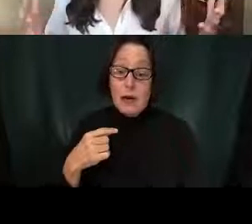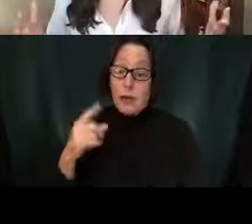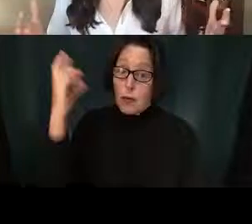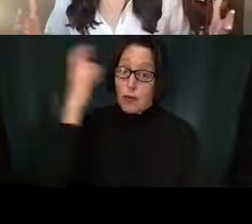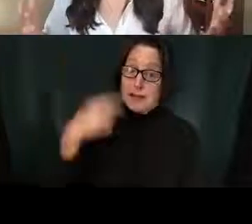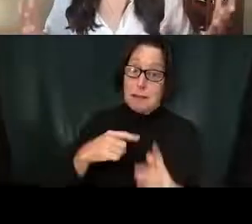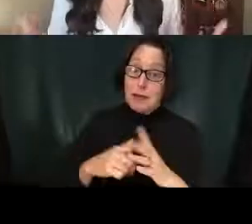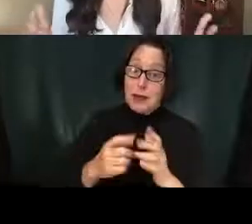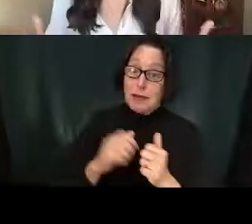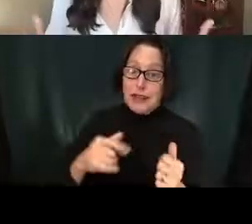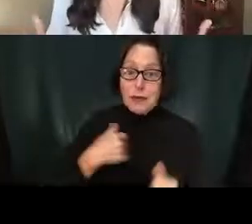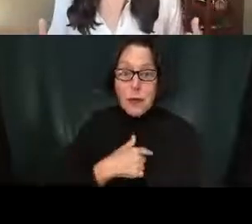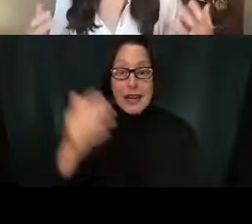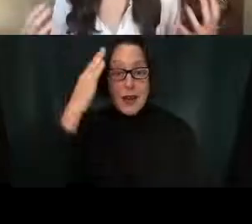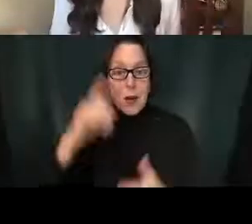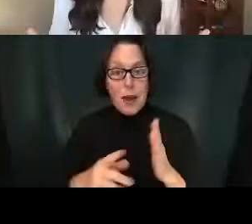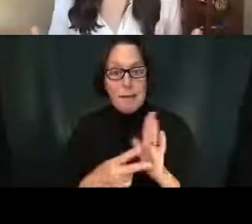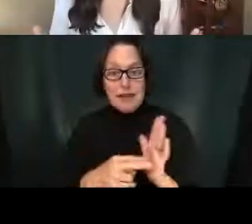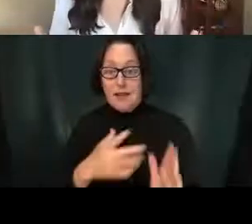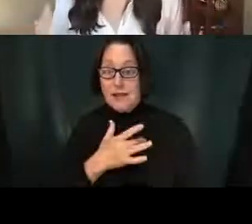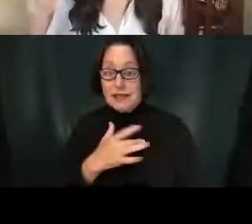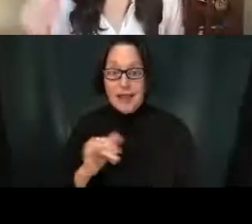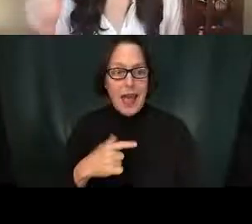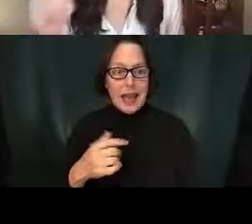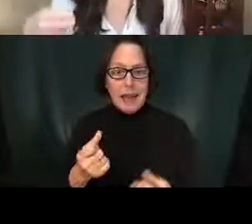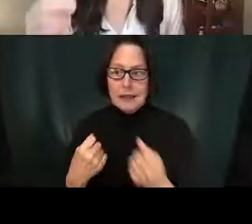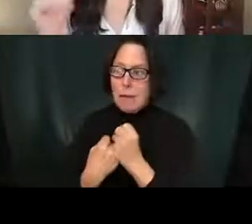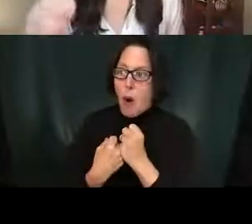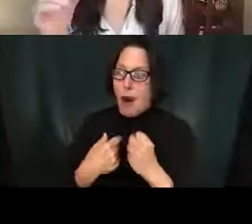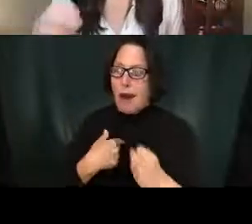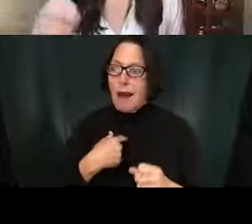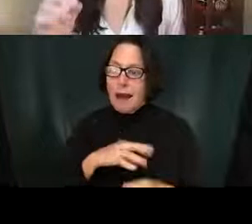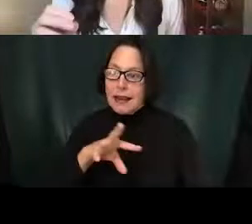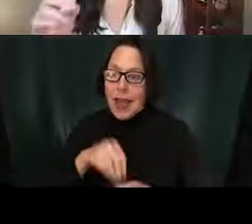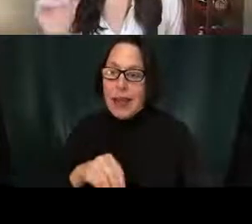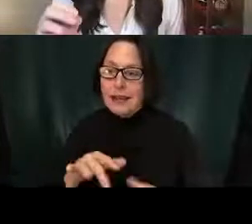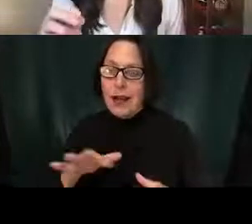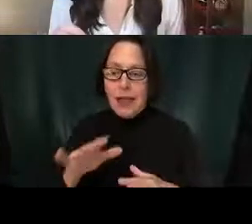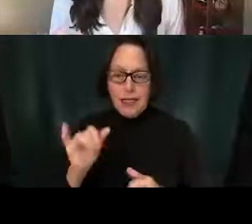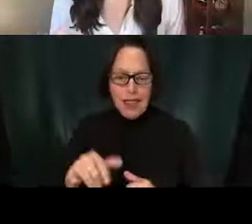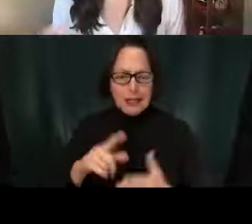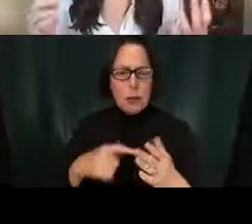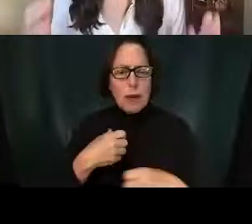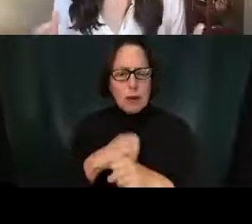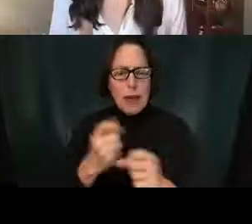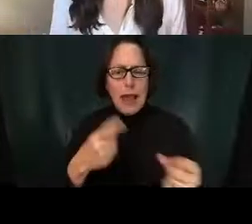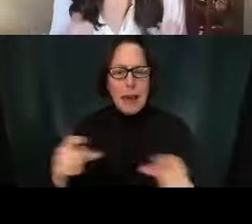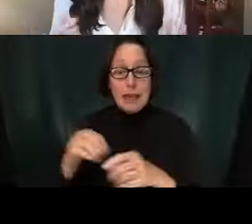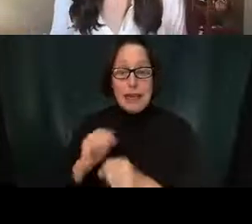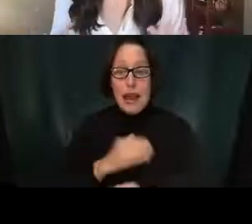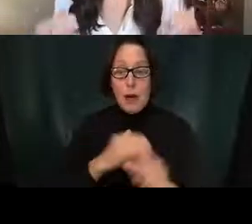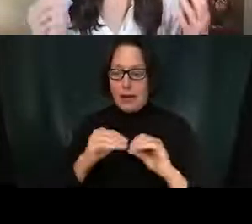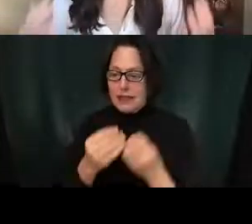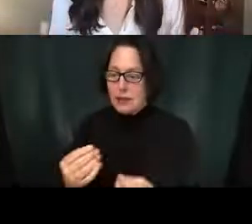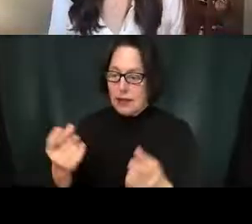it feels like to be engaged, to be supported. And these are the conditions that we want to create in our organization. Yeah, great.